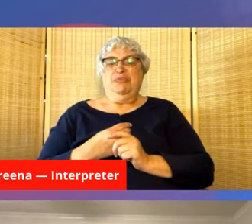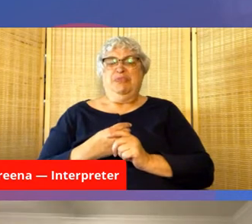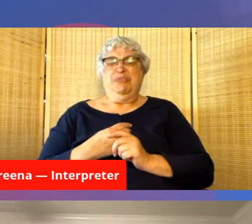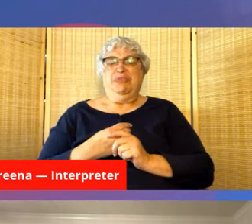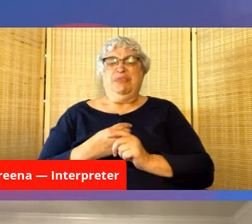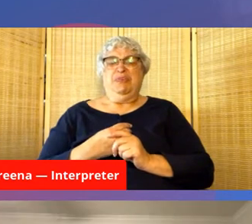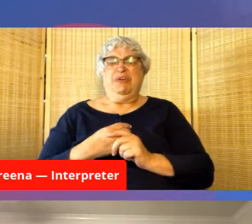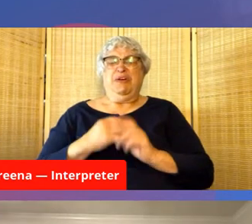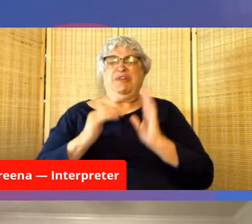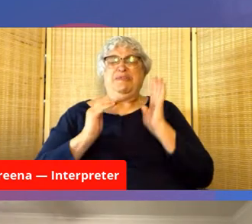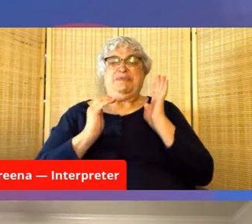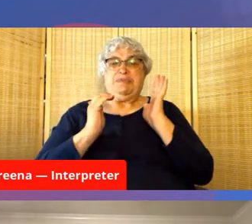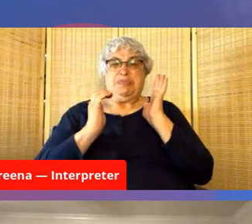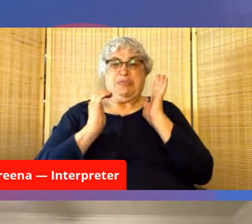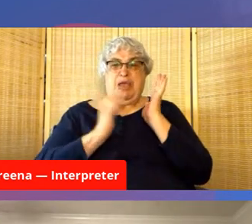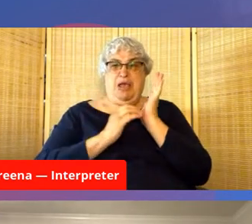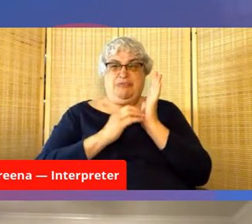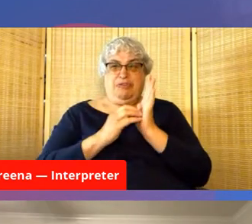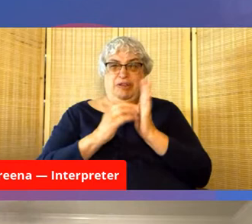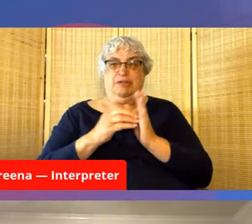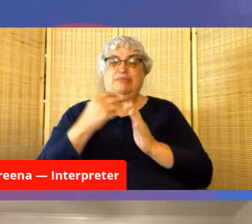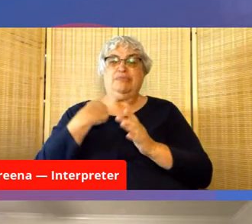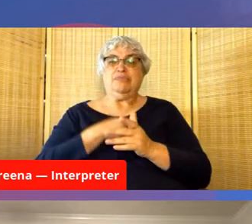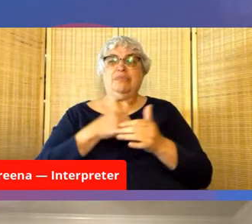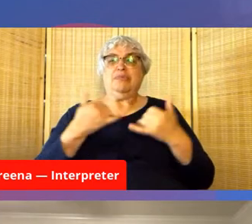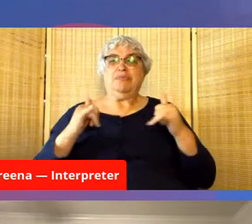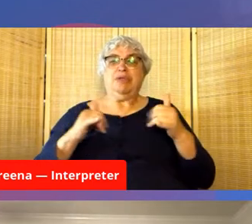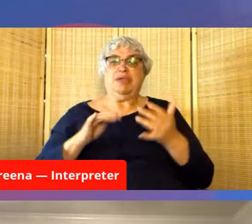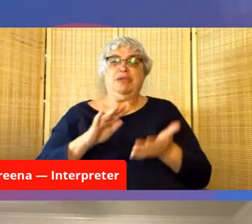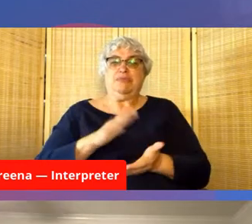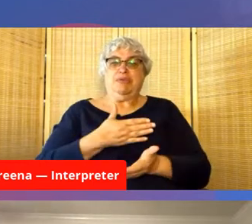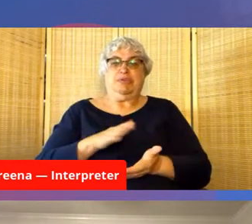Oftentimes in the work we do, we play certain music, and